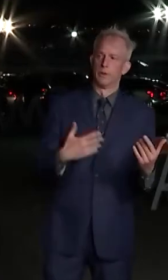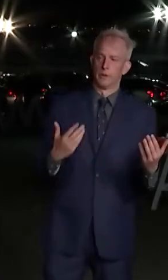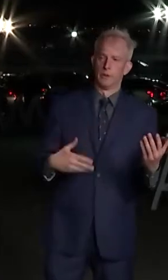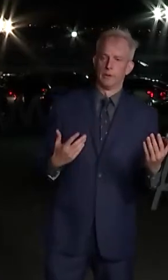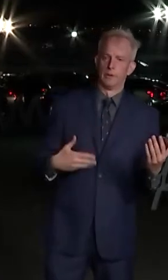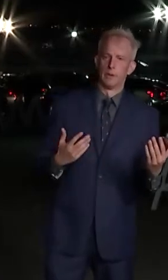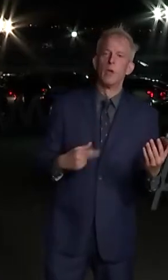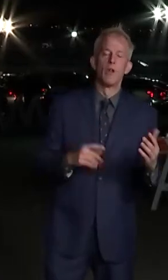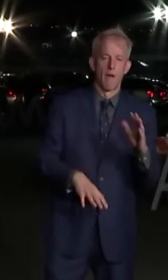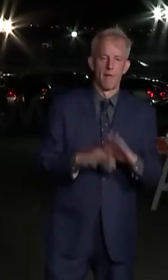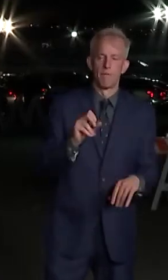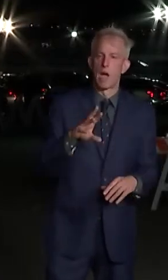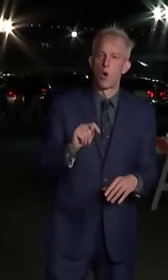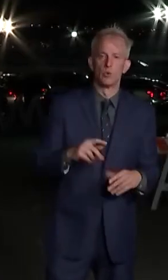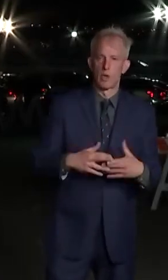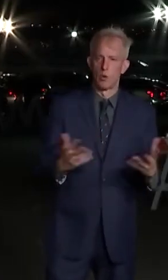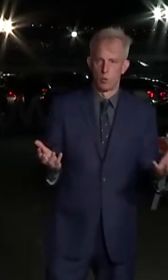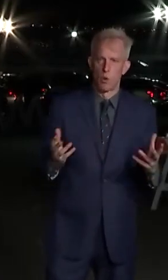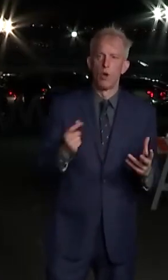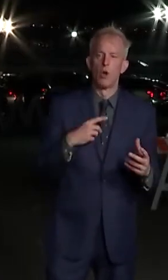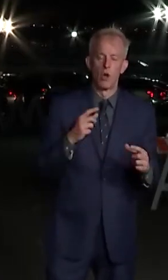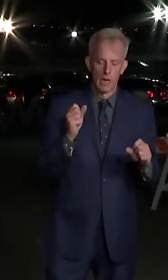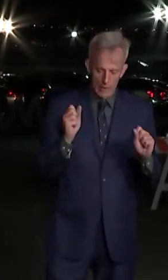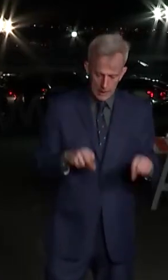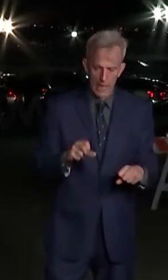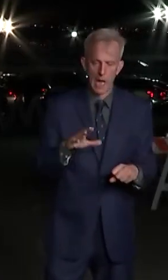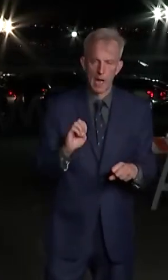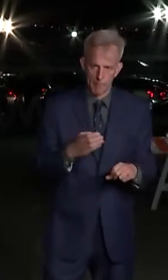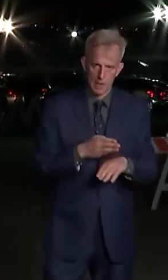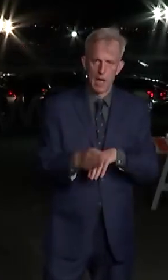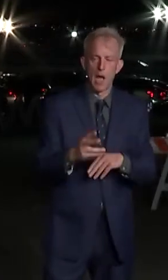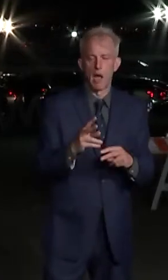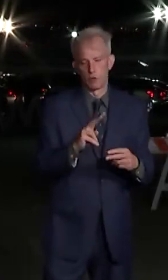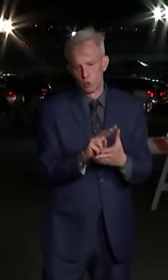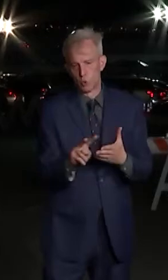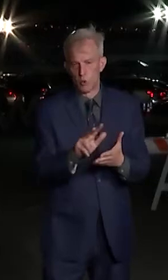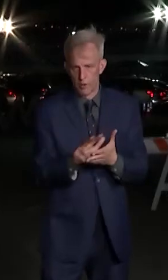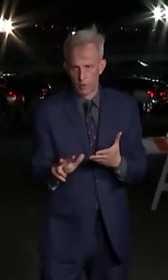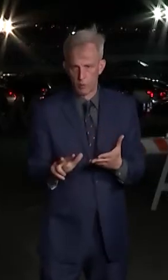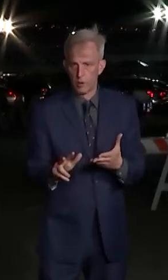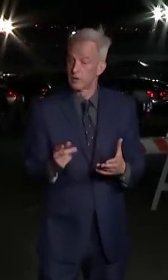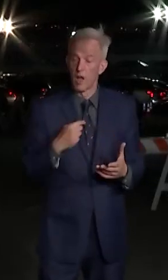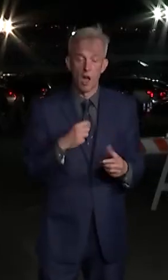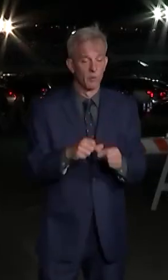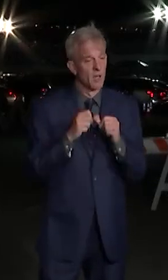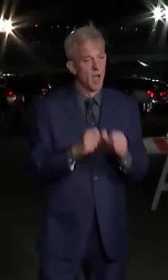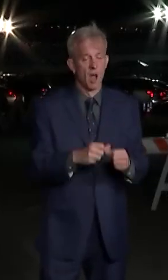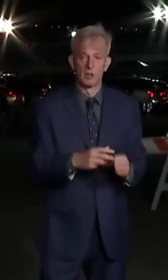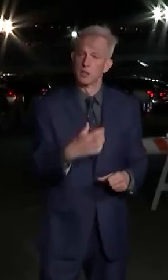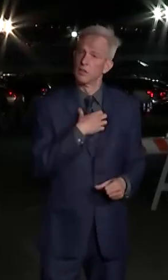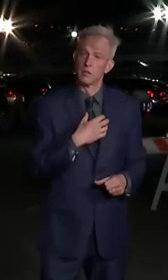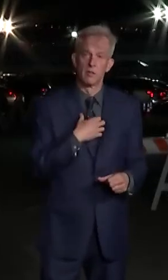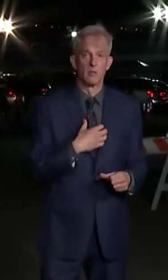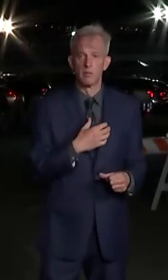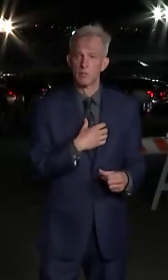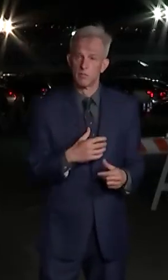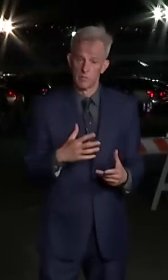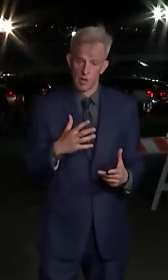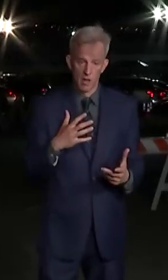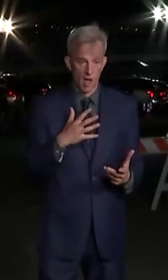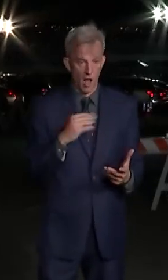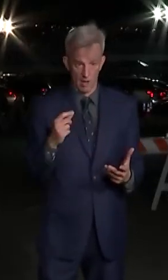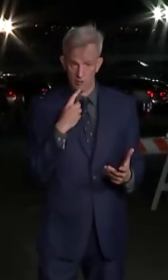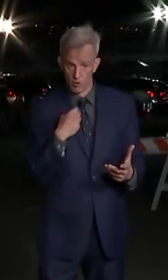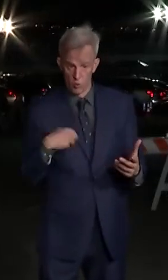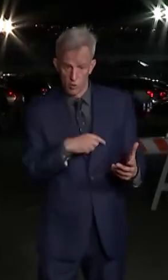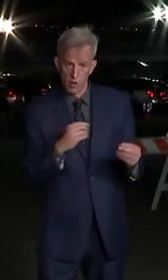continue shouting at the top of my lungs, talking to the incoming administration, bringing a coalition of mayors, state leaders, and others together to say we need more